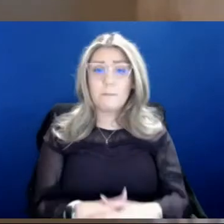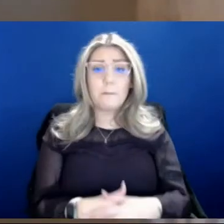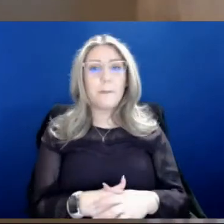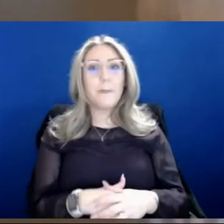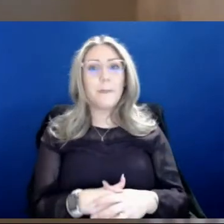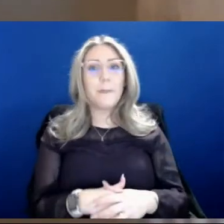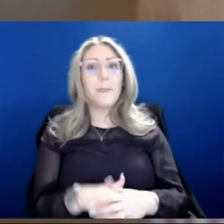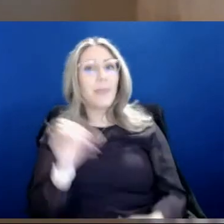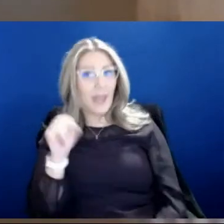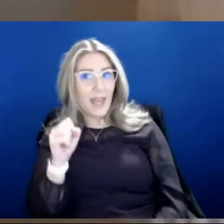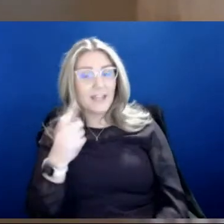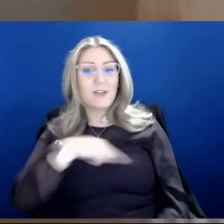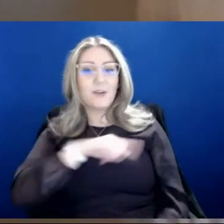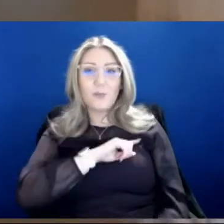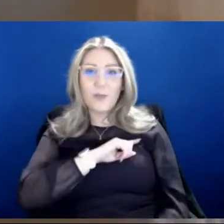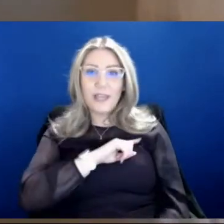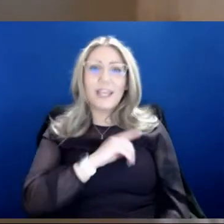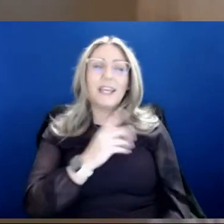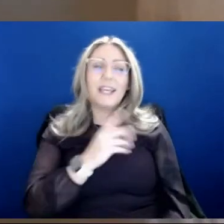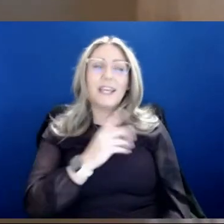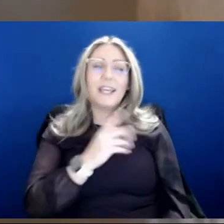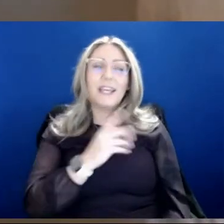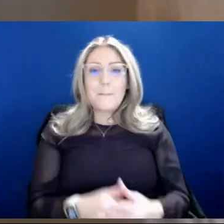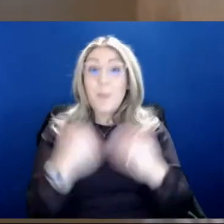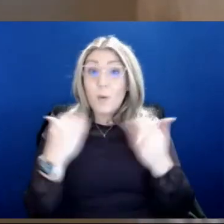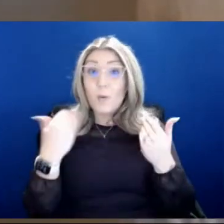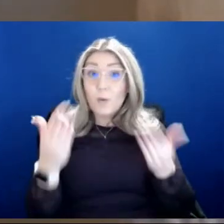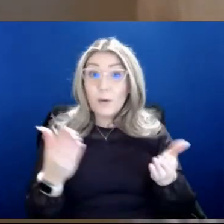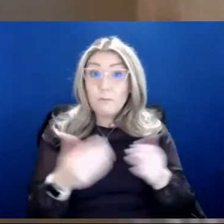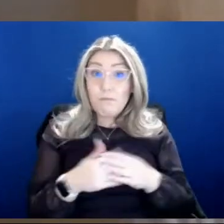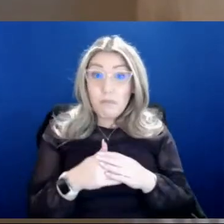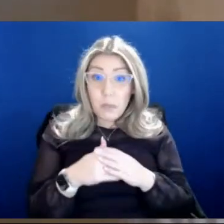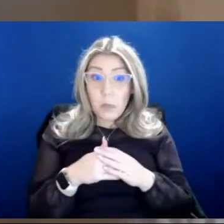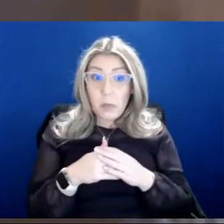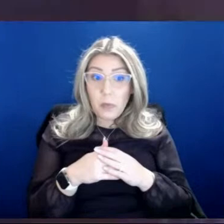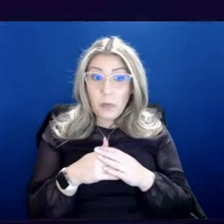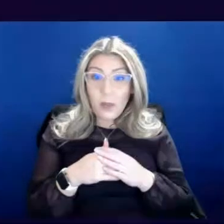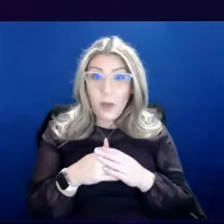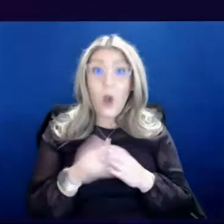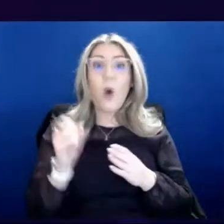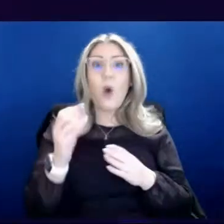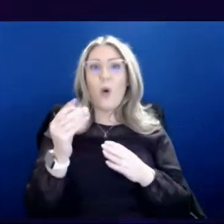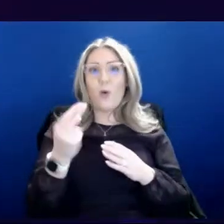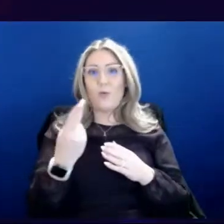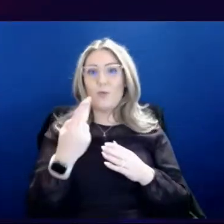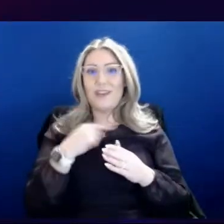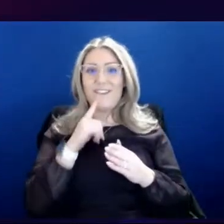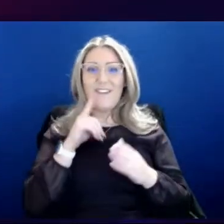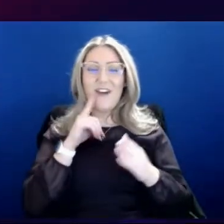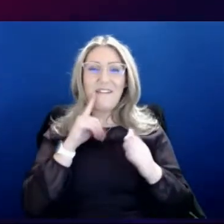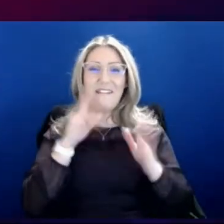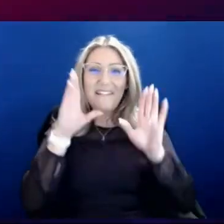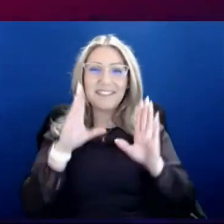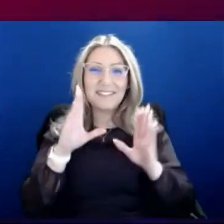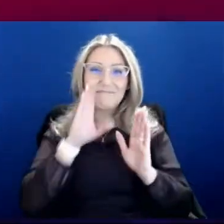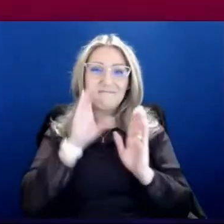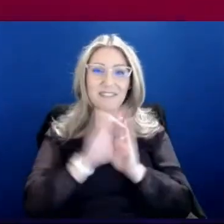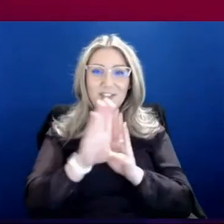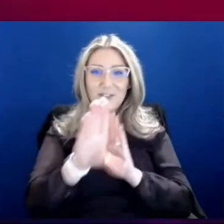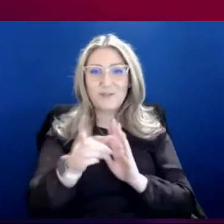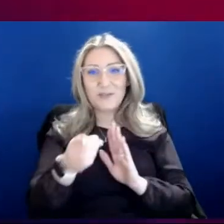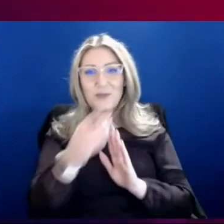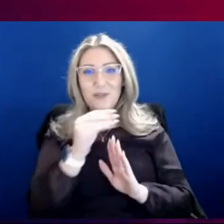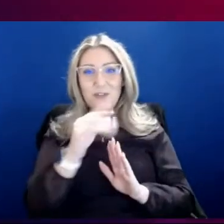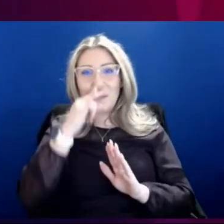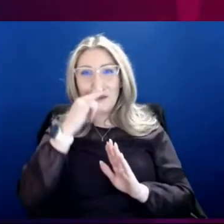Yes, we were, go ahead. I was going to say, we actually have some awesome pictures of you and your kids and your family.